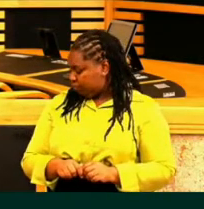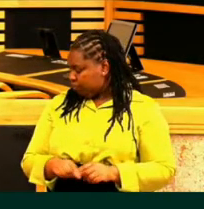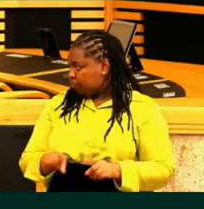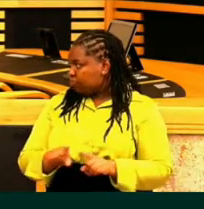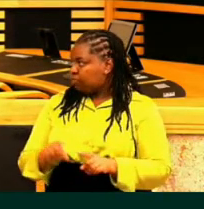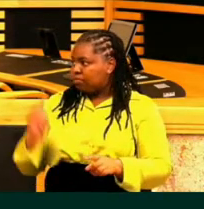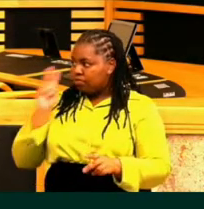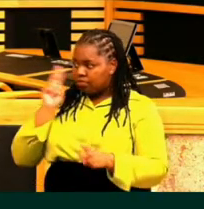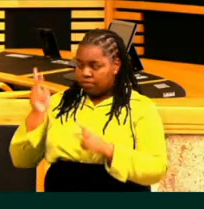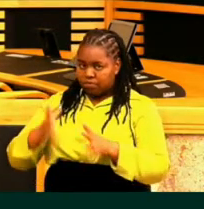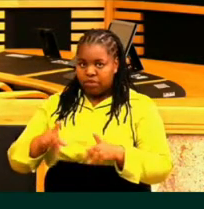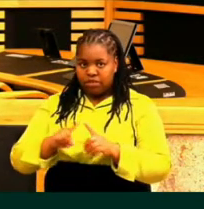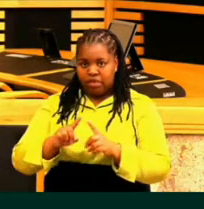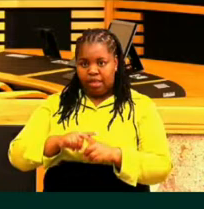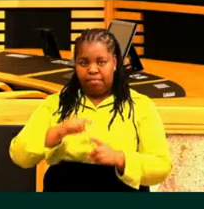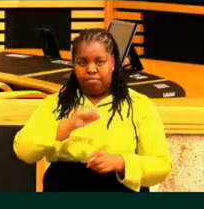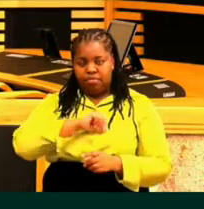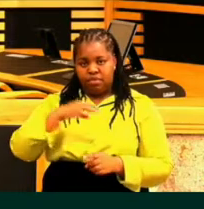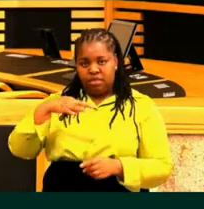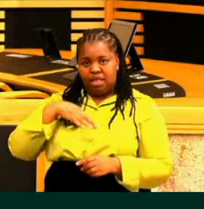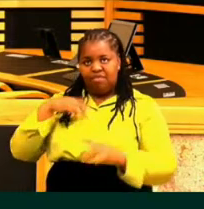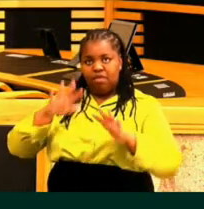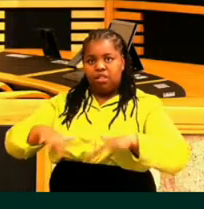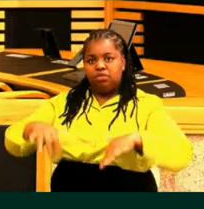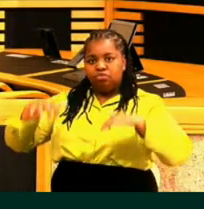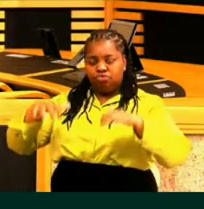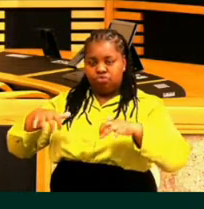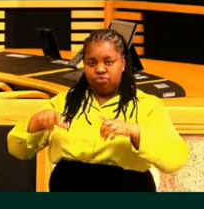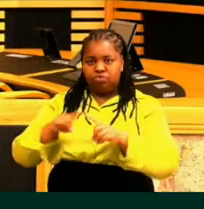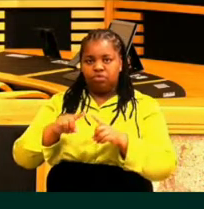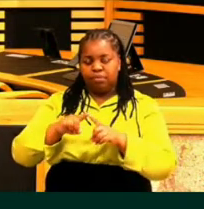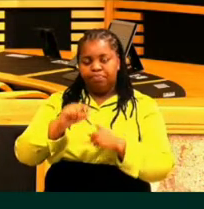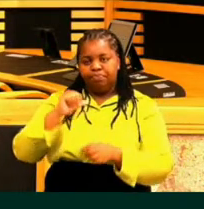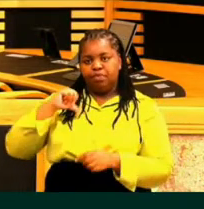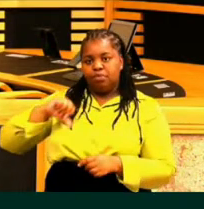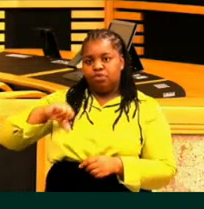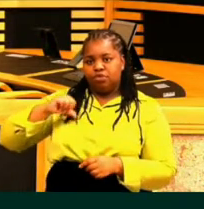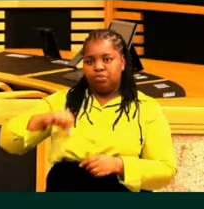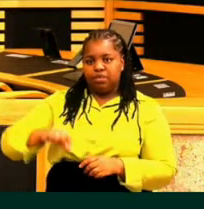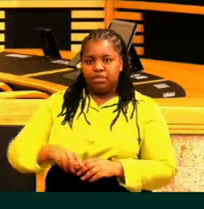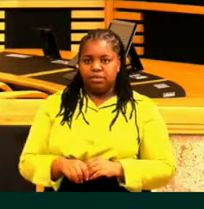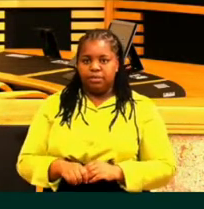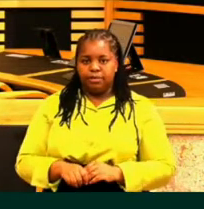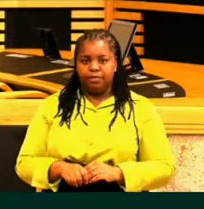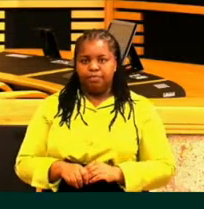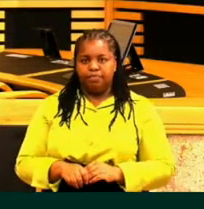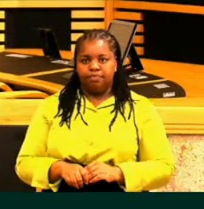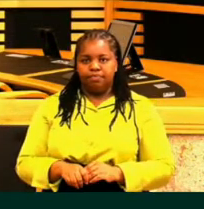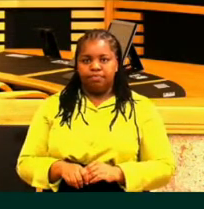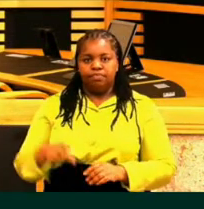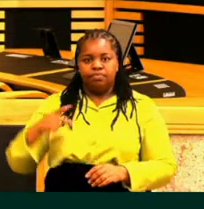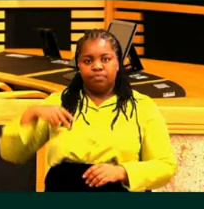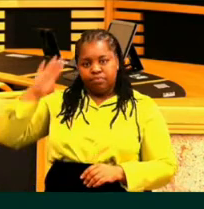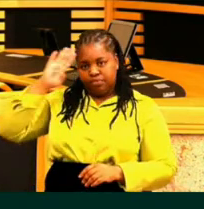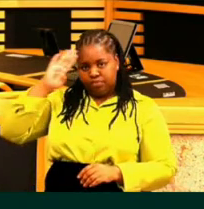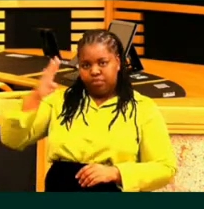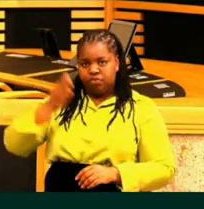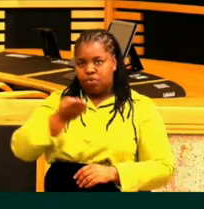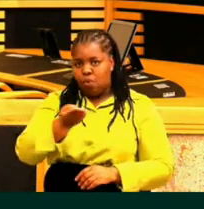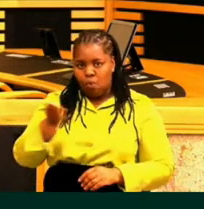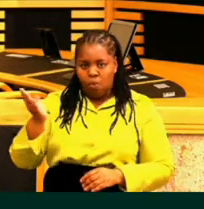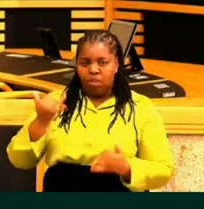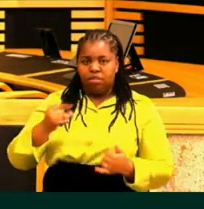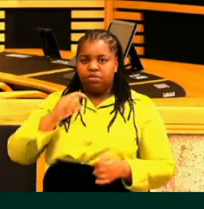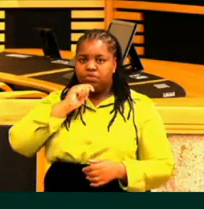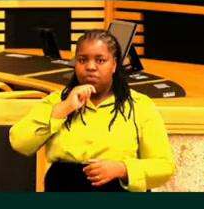staff of the legislature executive Council and municipality I greet you all this